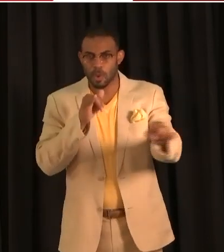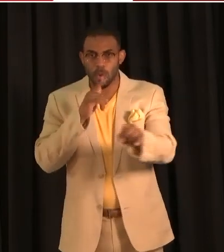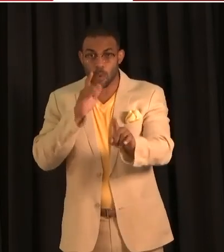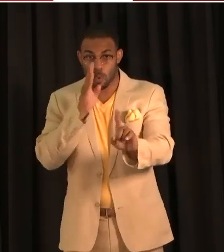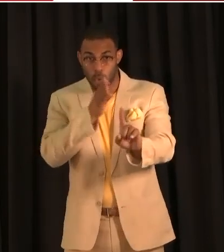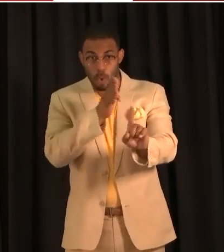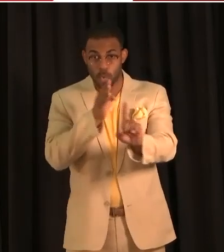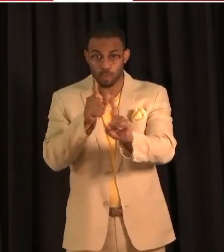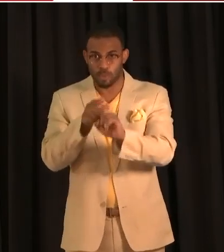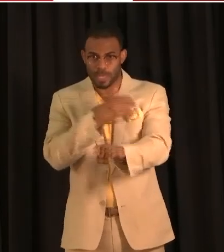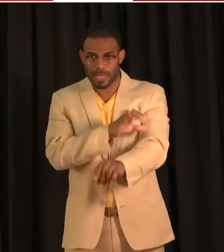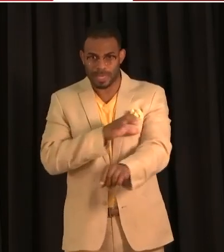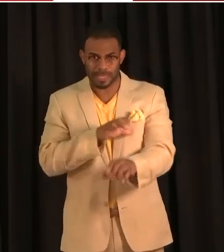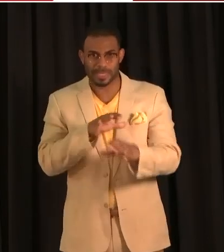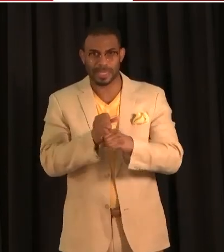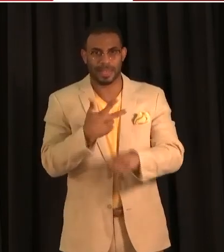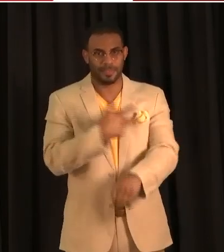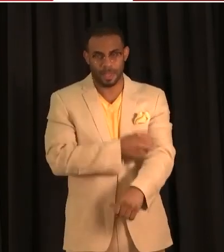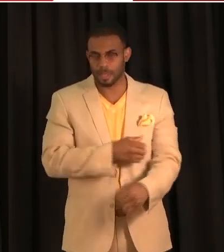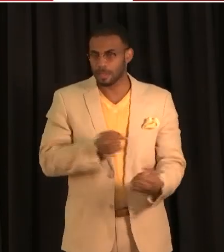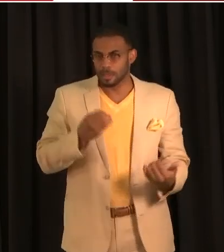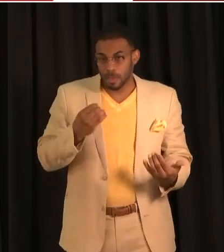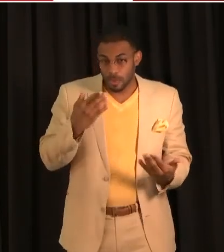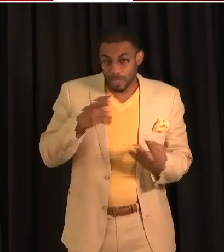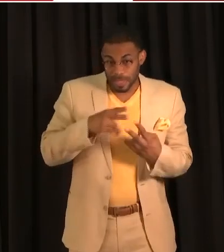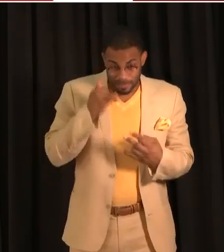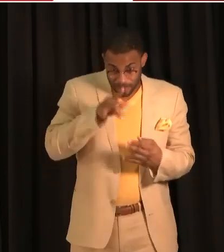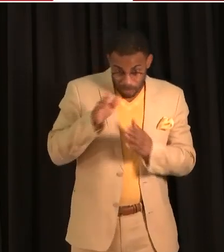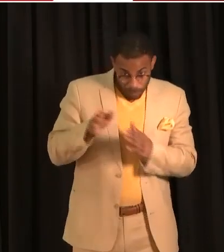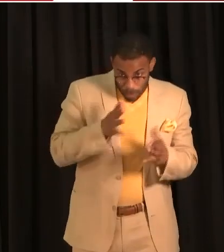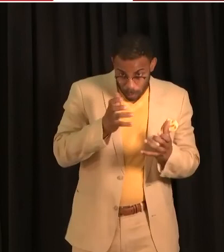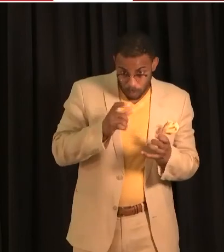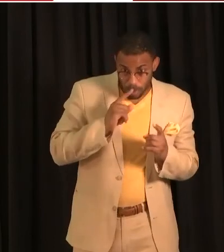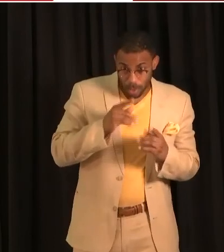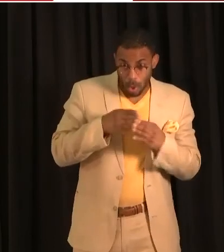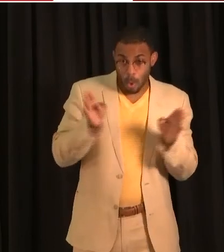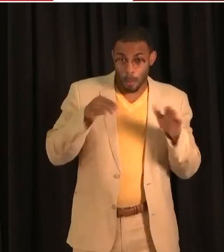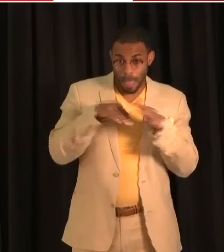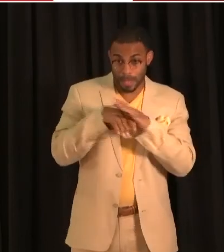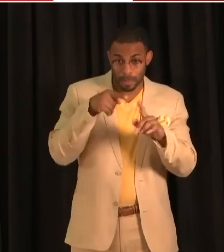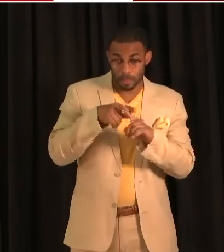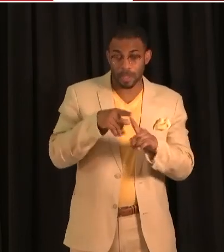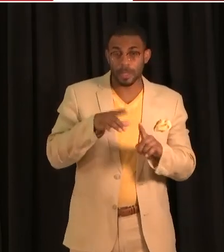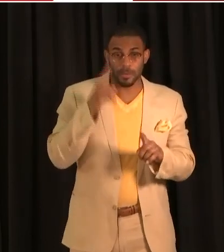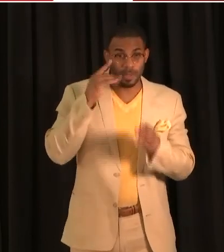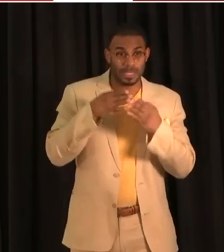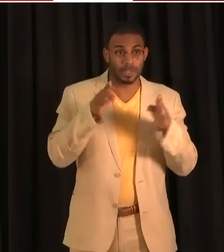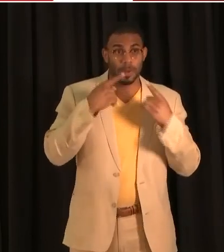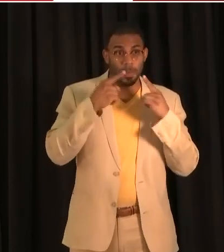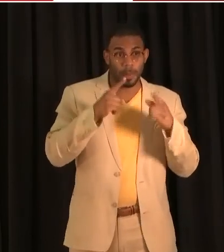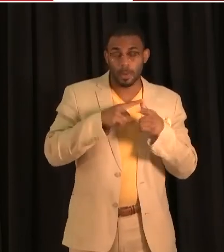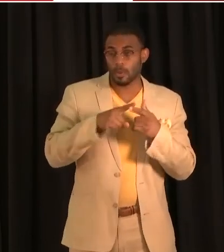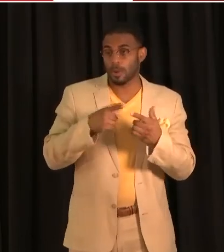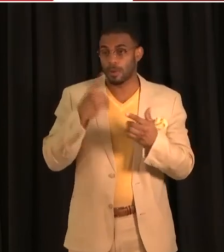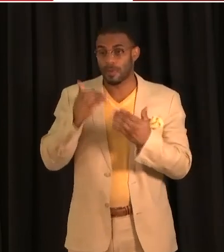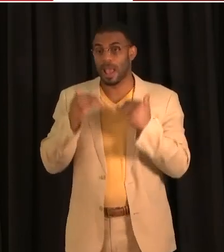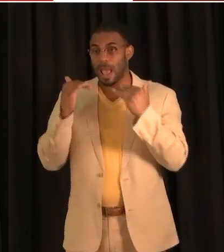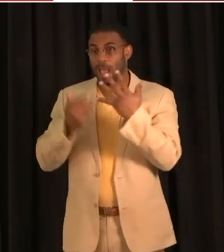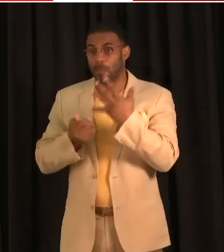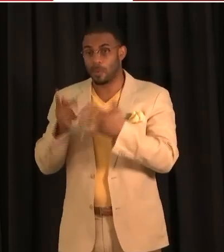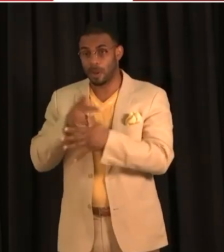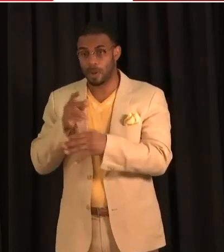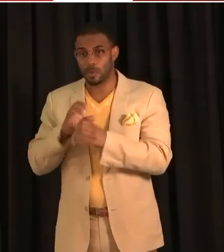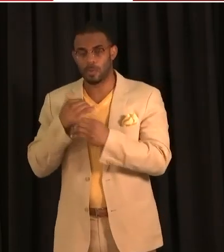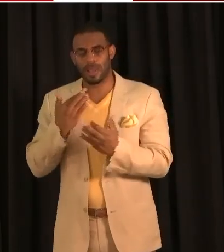individuals who go to your clinic to get vaccine. So if that is your plan, you want to be an open access point for the general public or for high